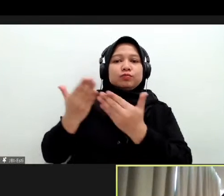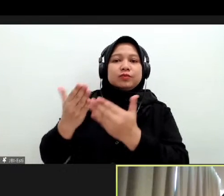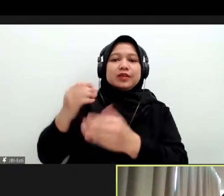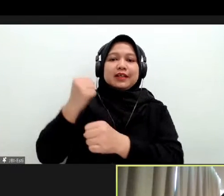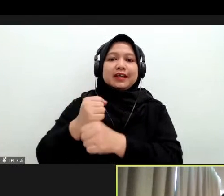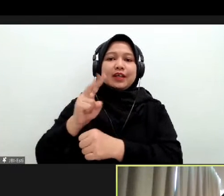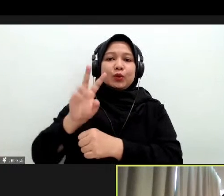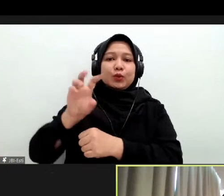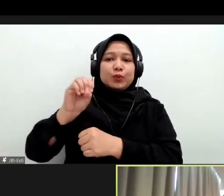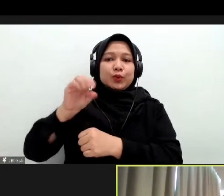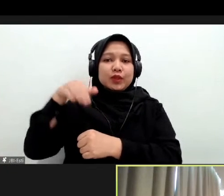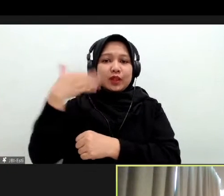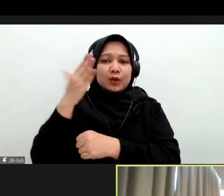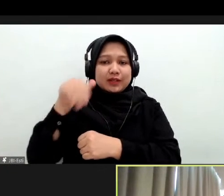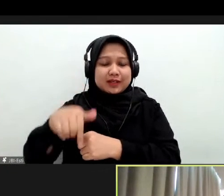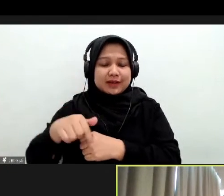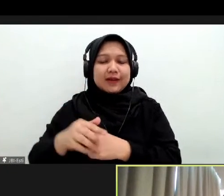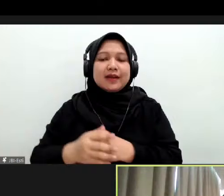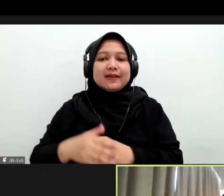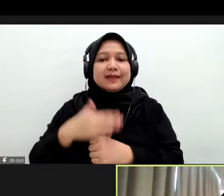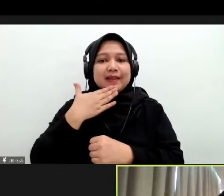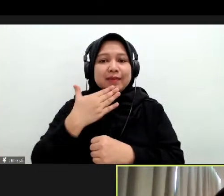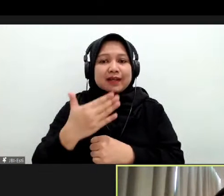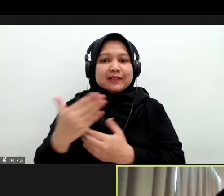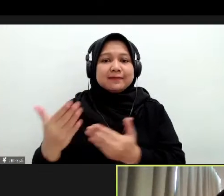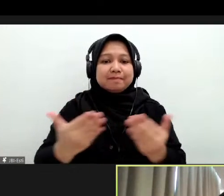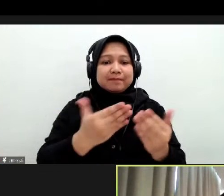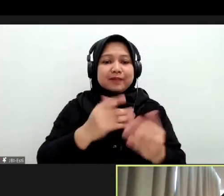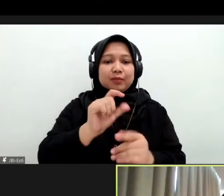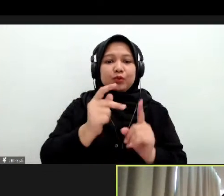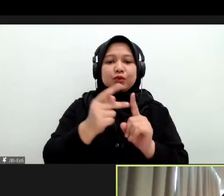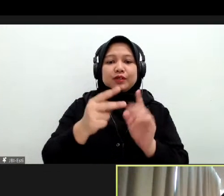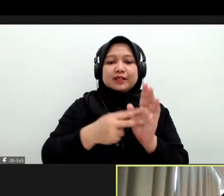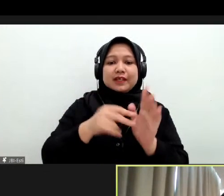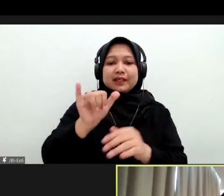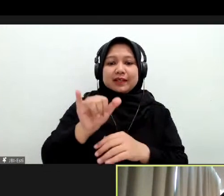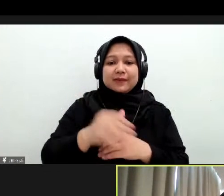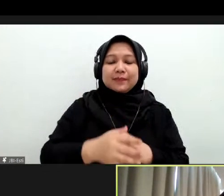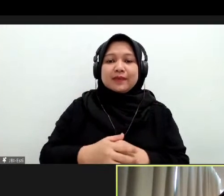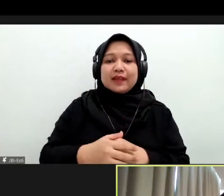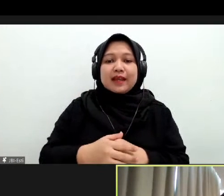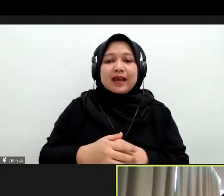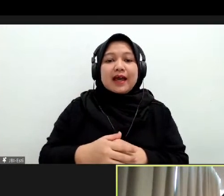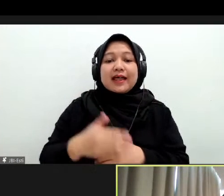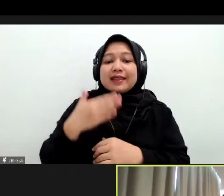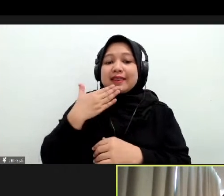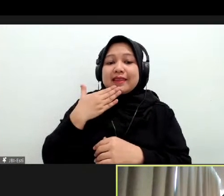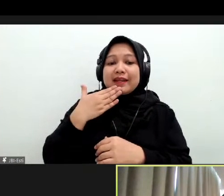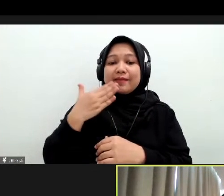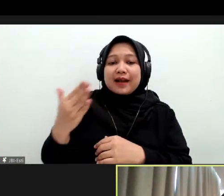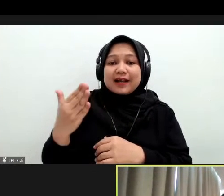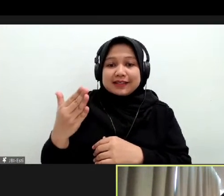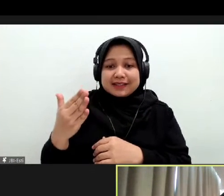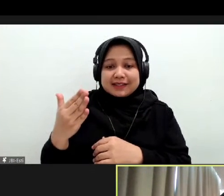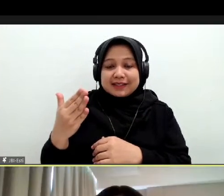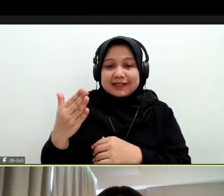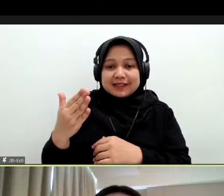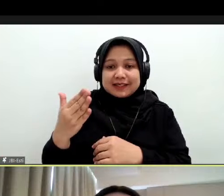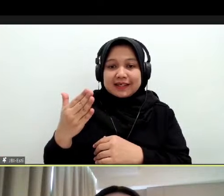Kak Gita, thank you Kak Gita. Selanjutnya saya persilahkan Kak Imelda Usnadibrata selaku Chair. I would like to invite